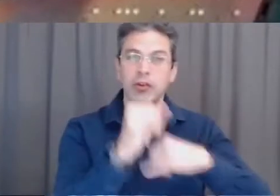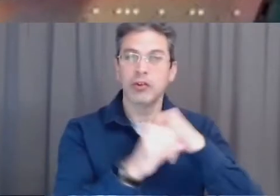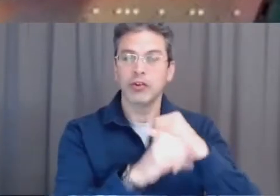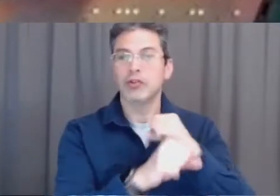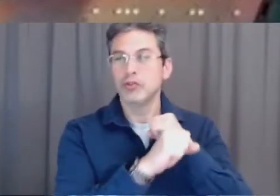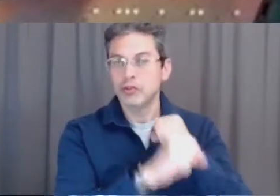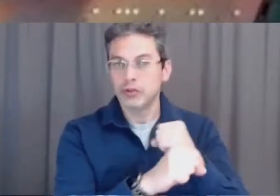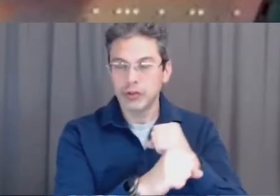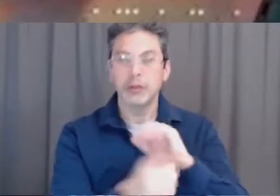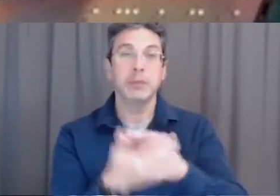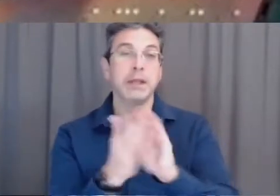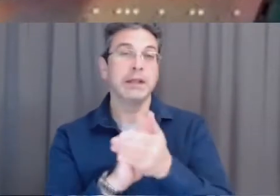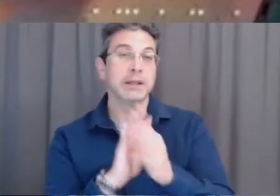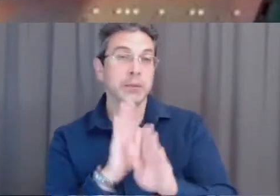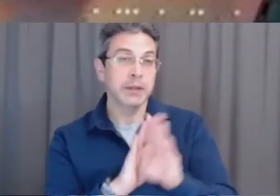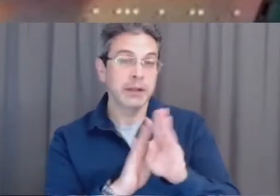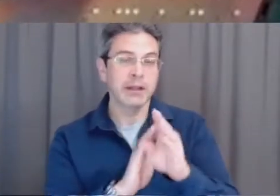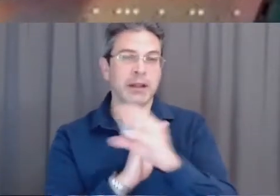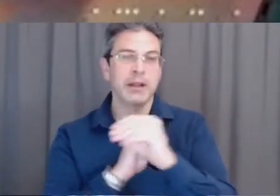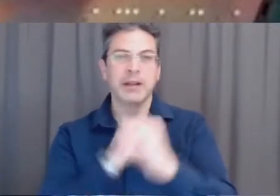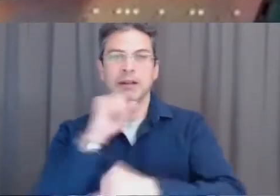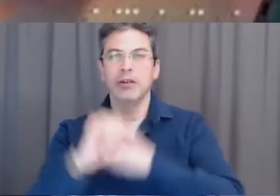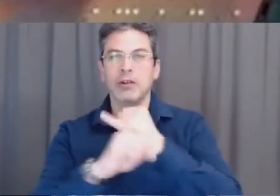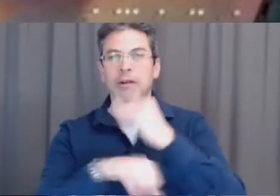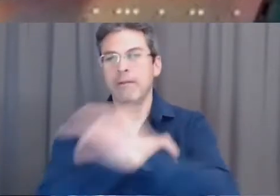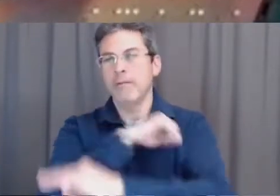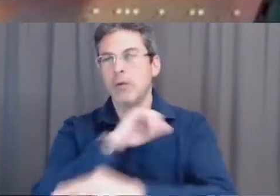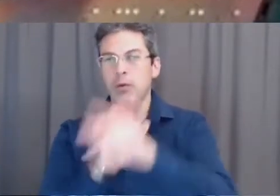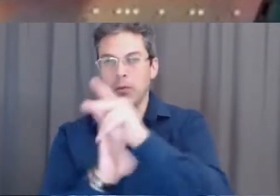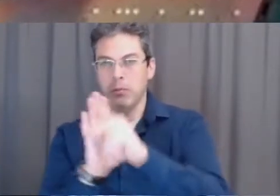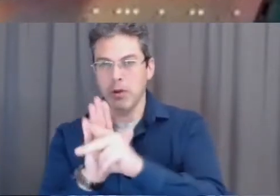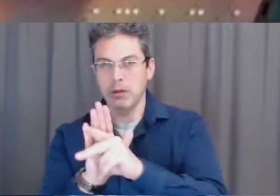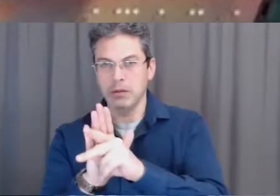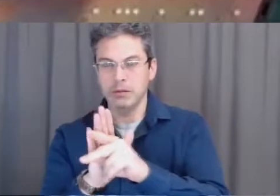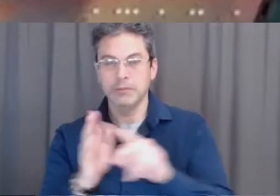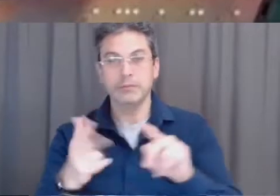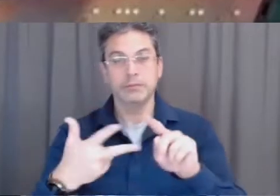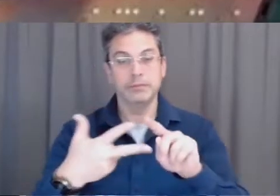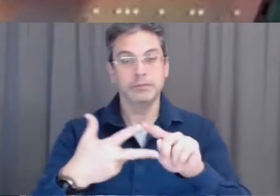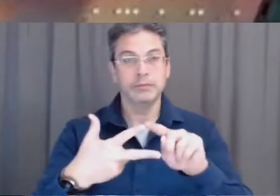foreign policy. Dawn Murphy, who will be the second speaker,